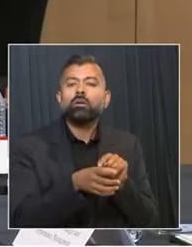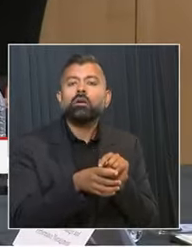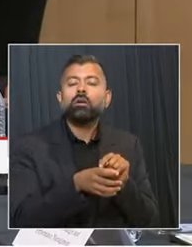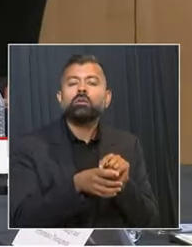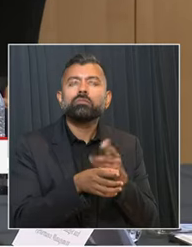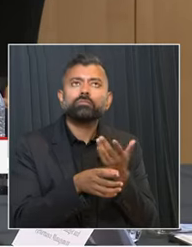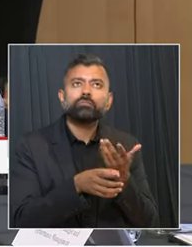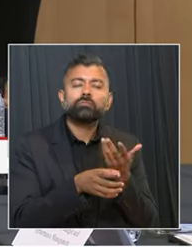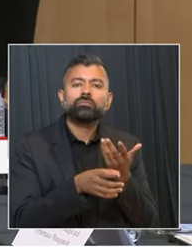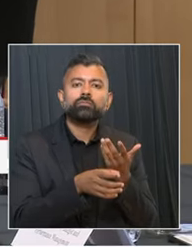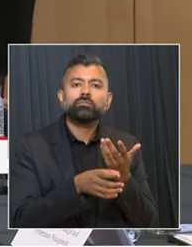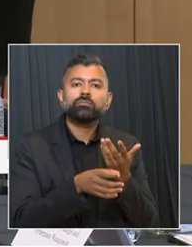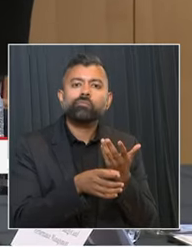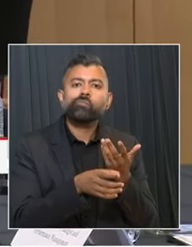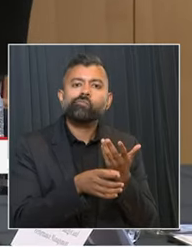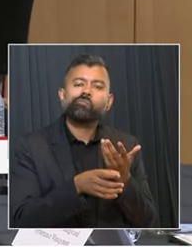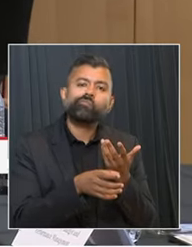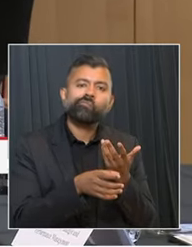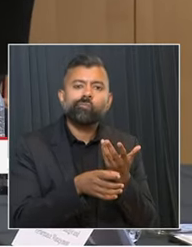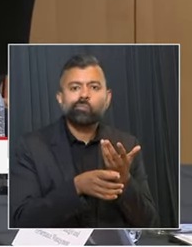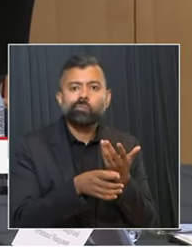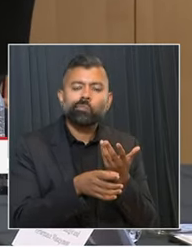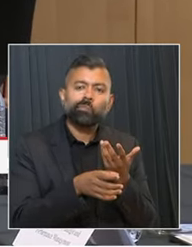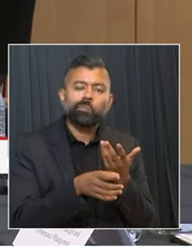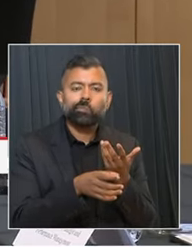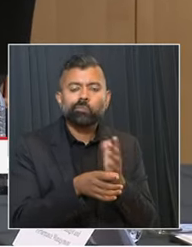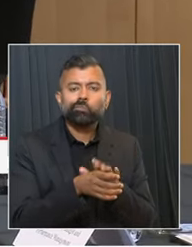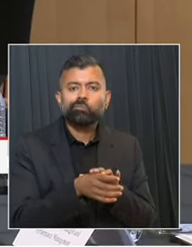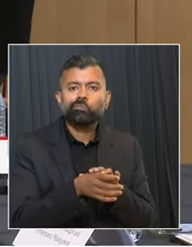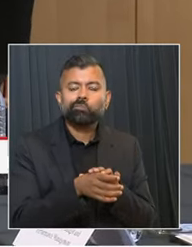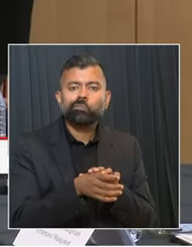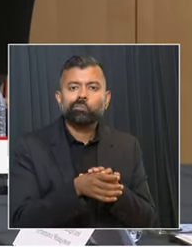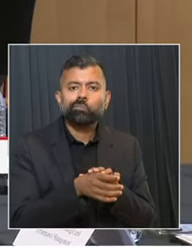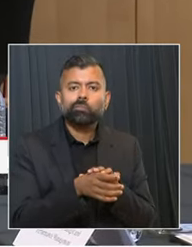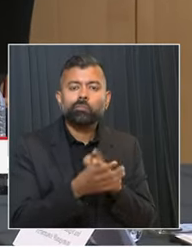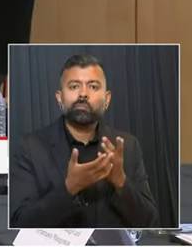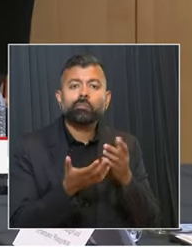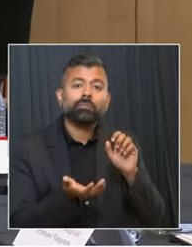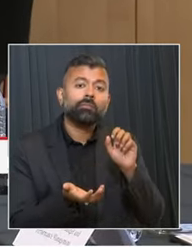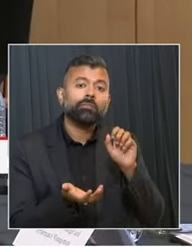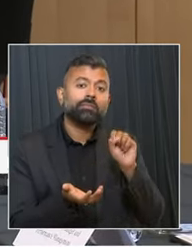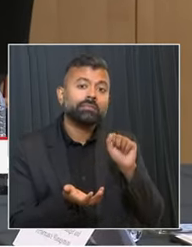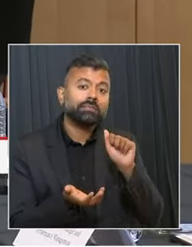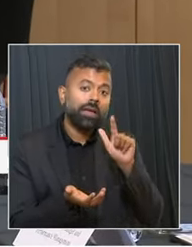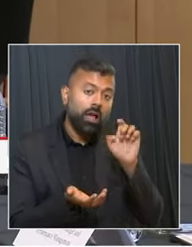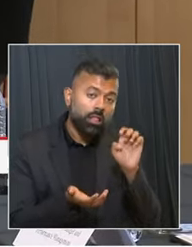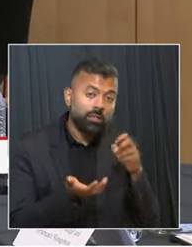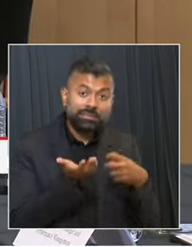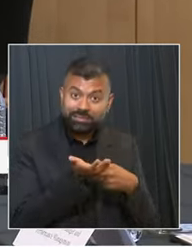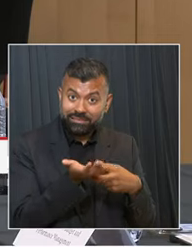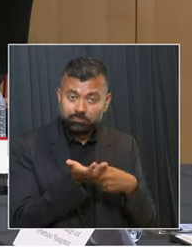alone. There is the sales and ticket tax would